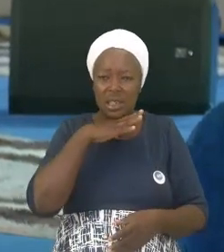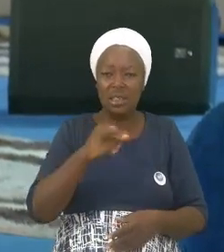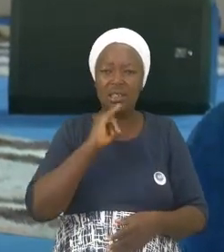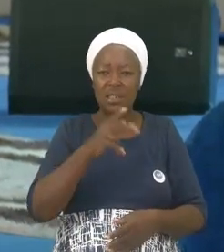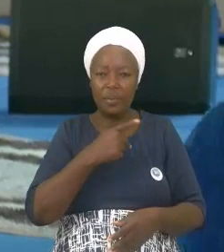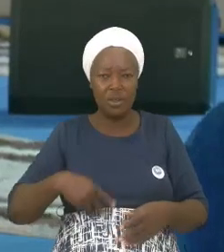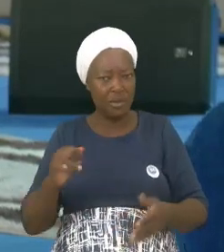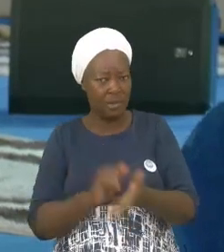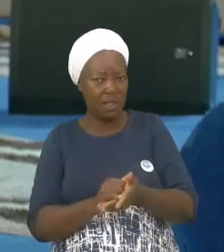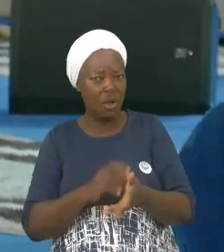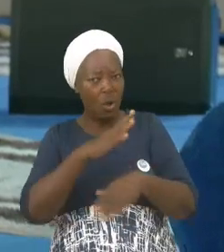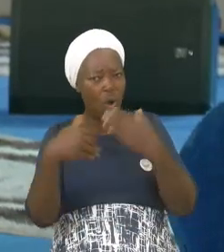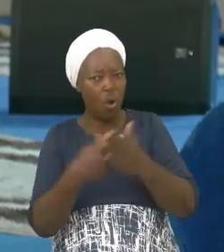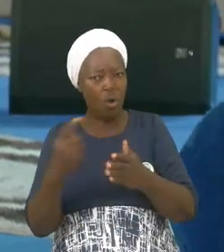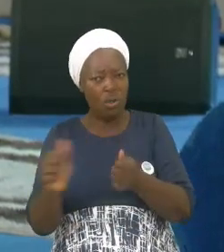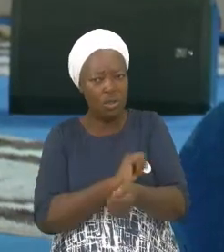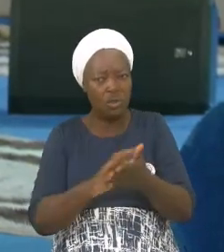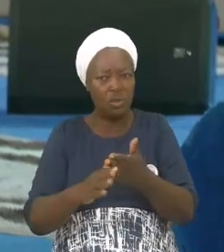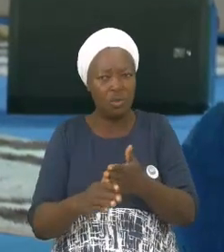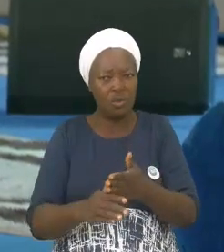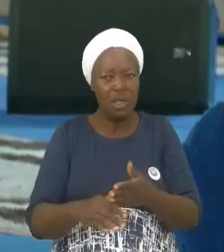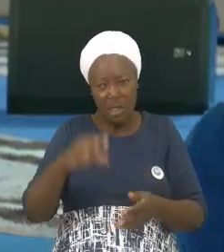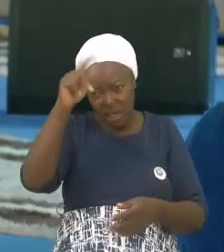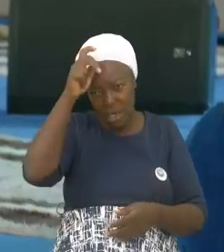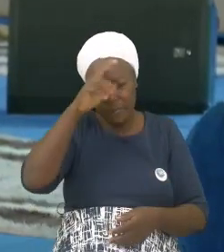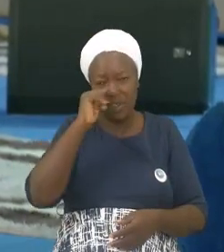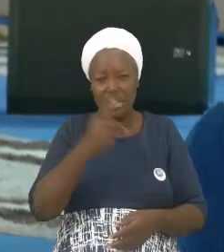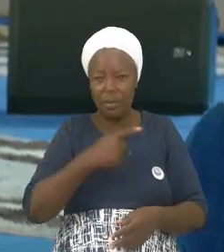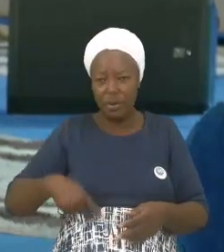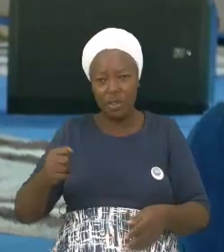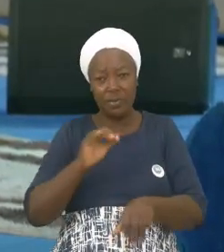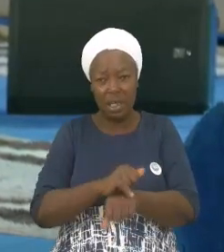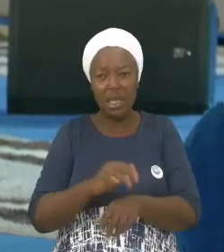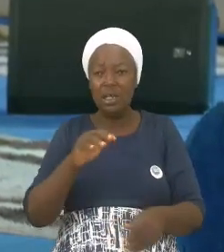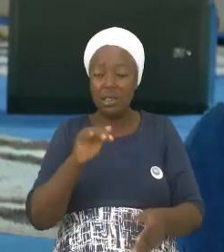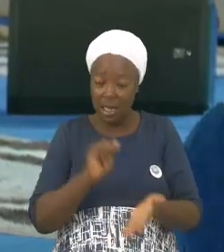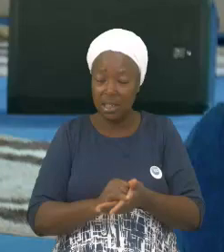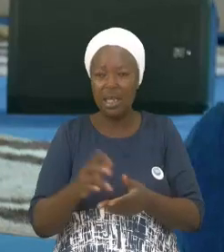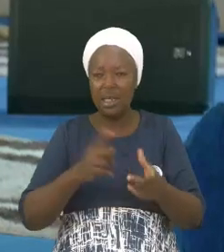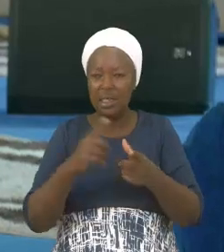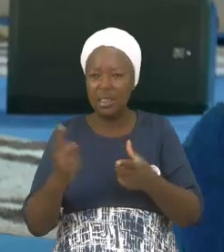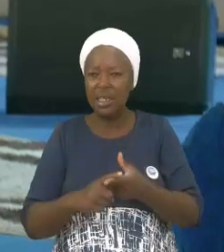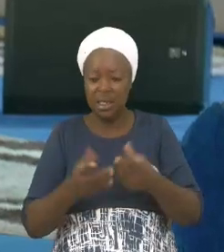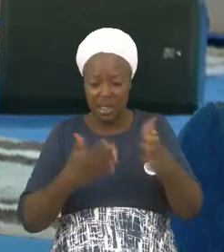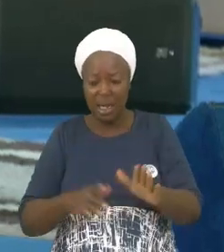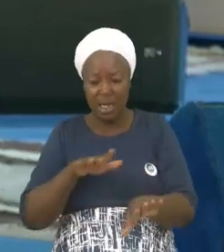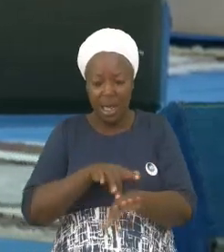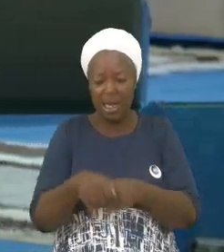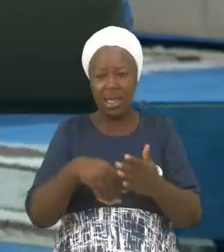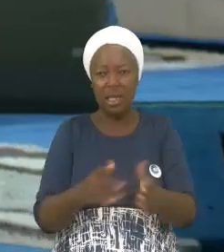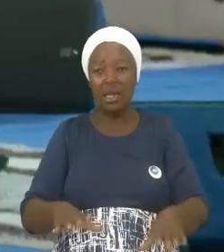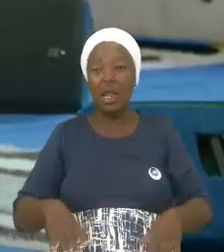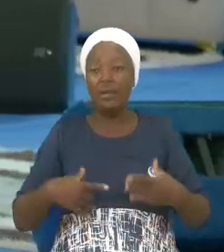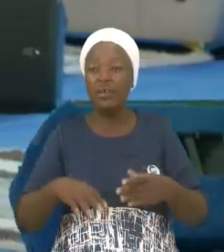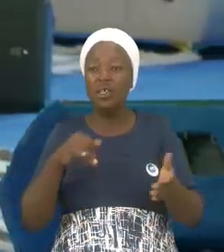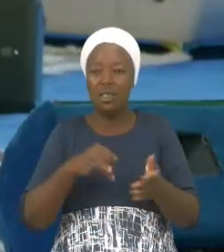destruction is the prince of that. And premature death is the prince of that. The filthiness you